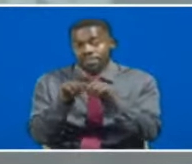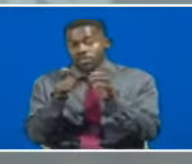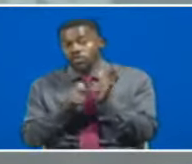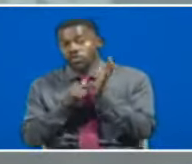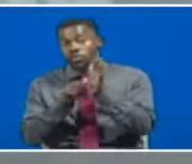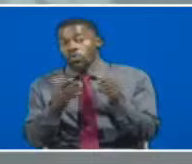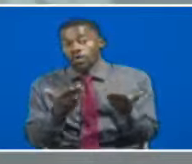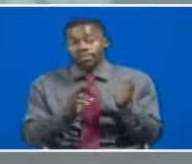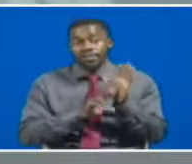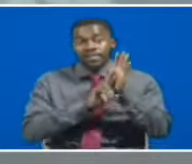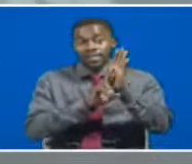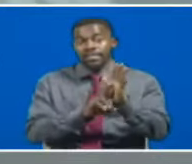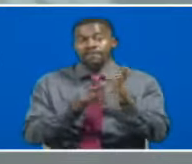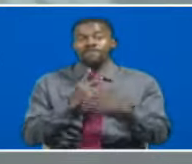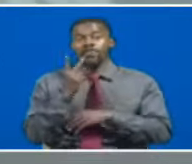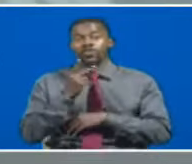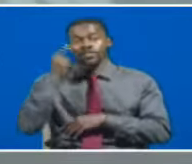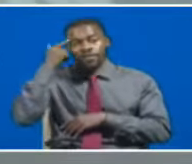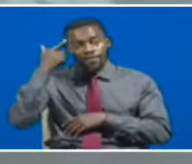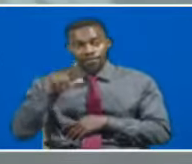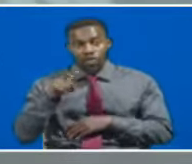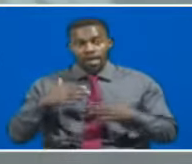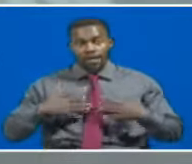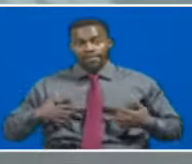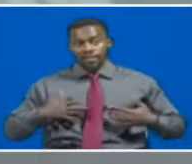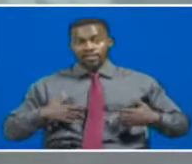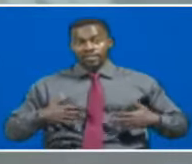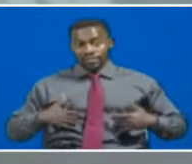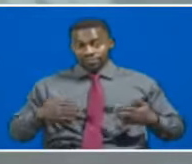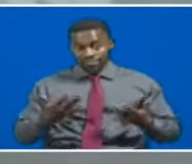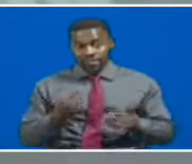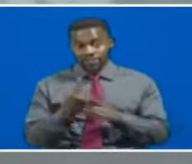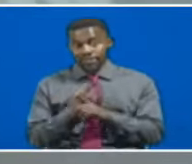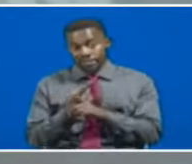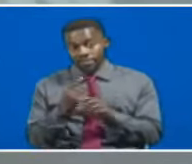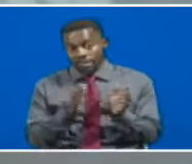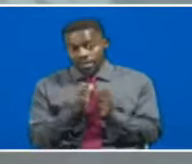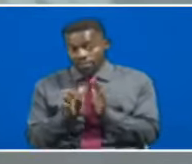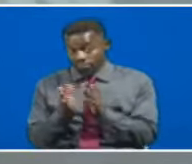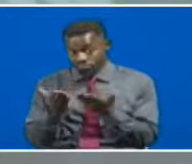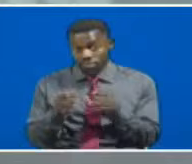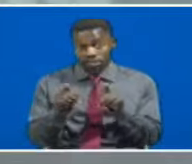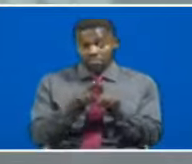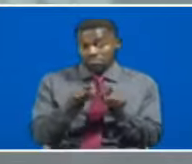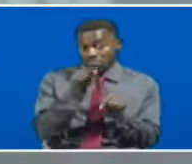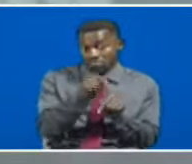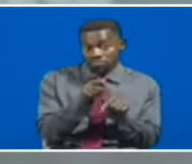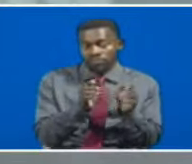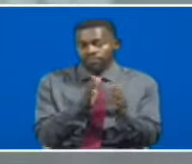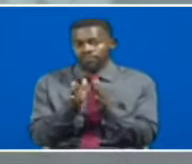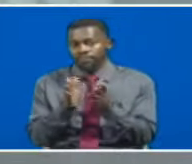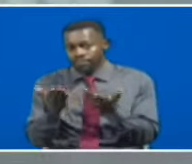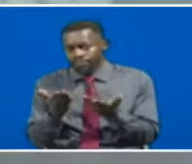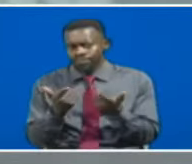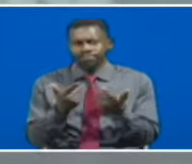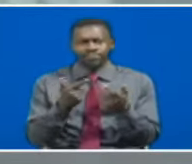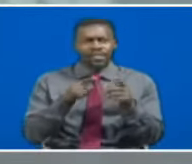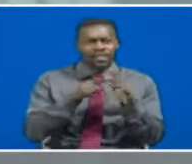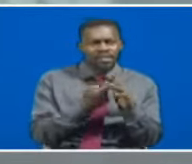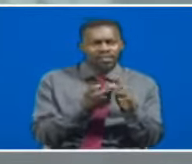refugees in the policy making process. Now, the efforts are part of an initiative spearheaded by the Regional